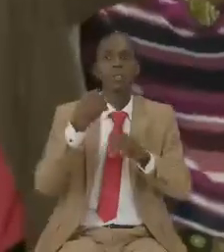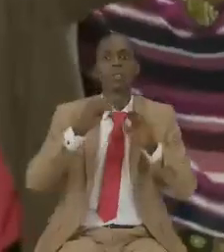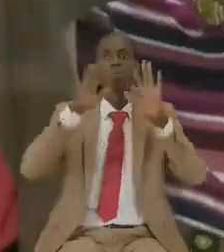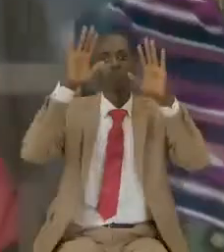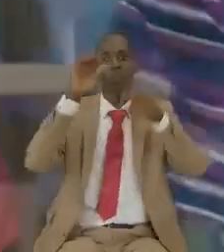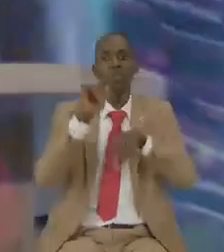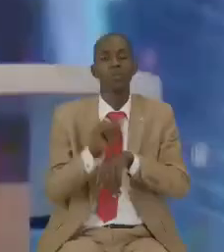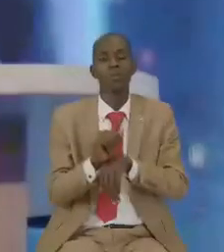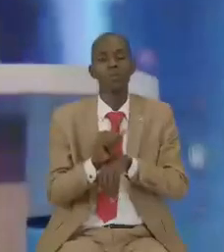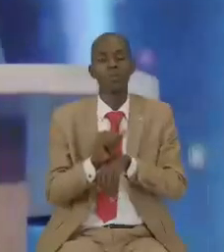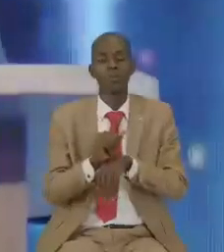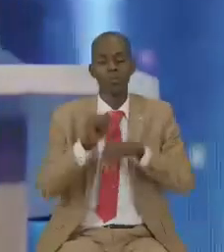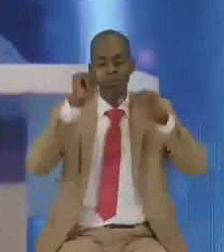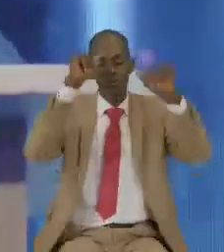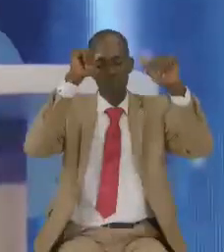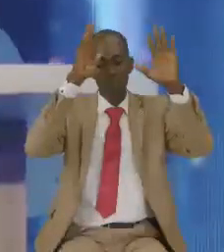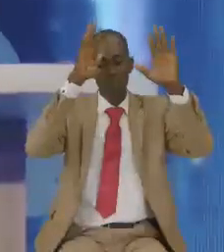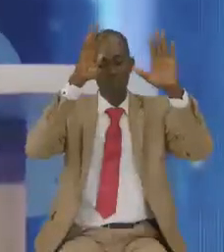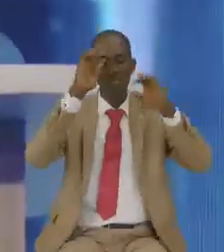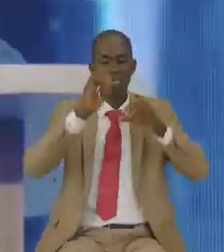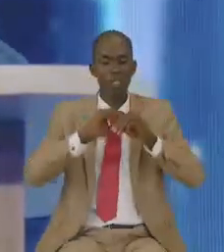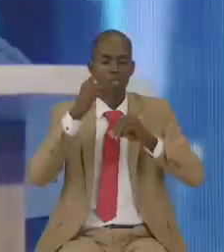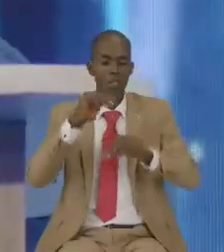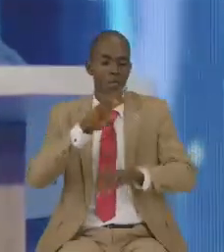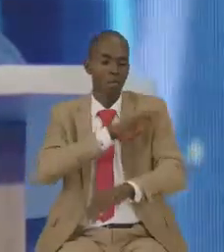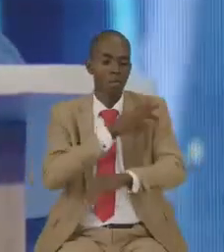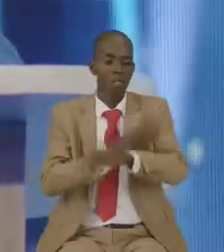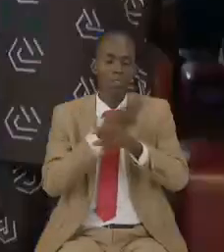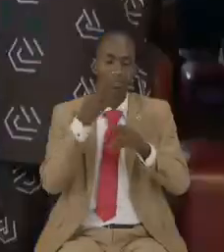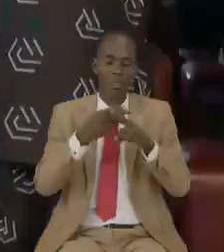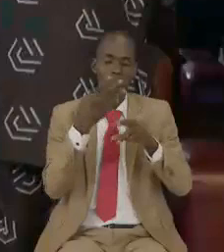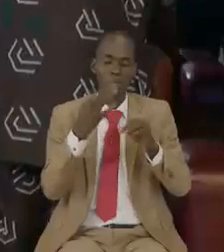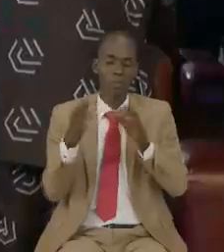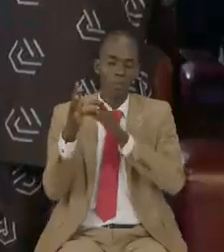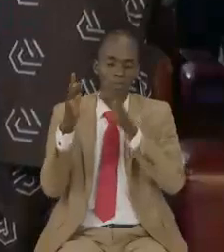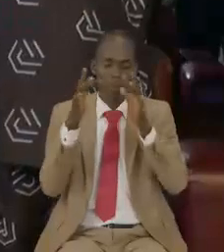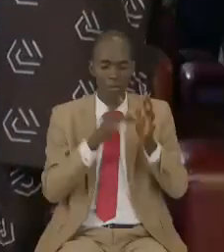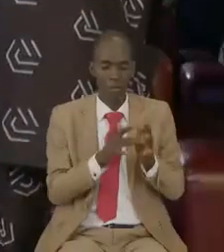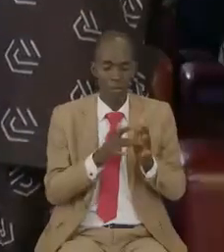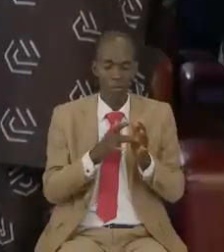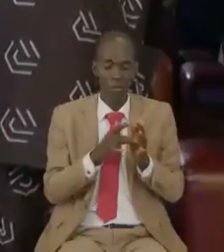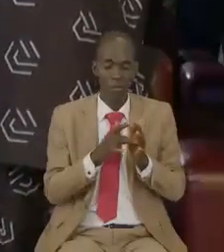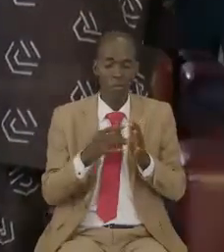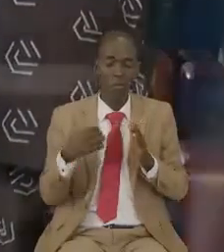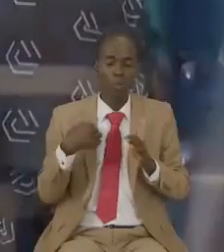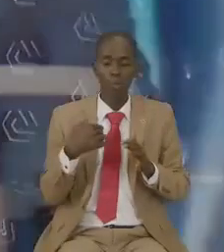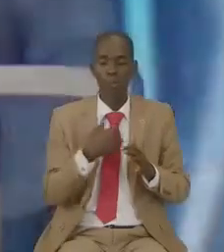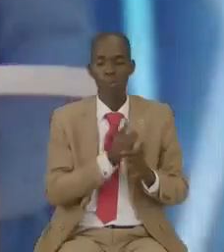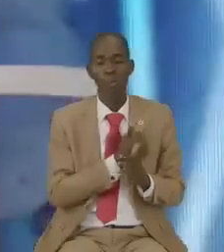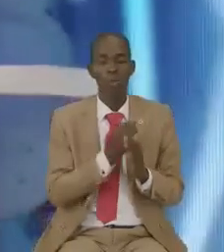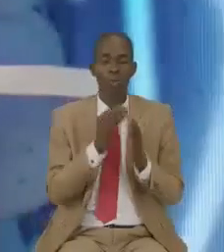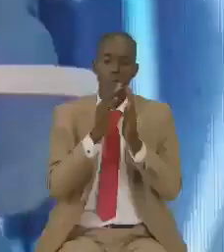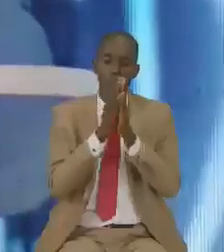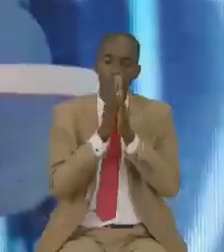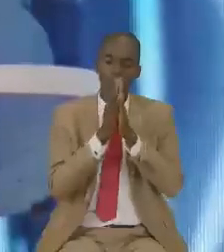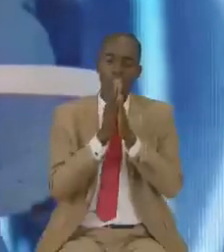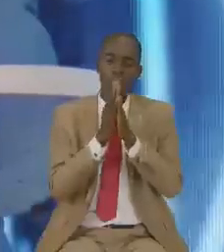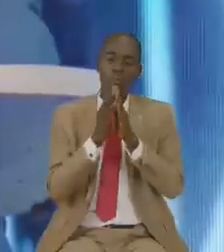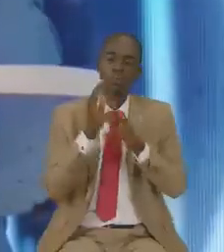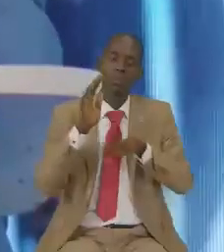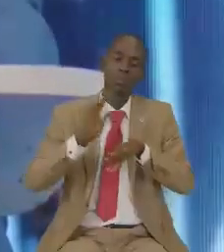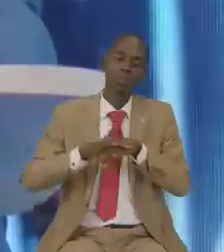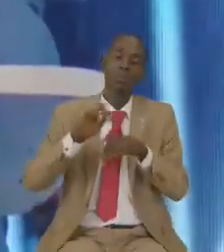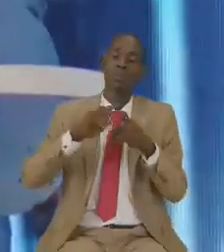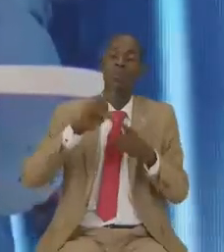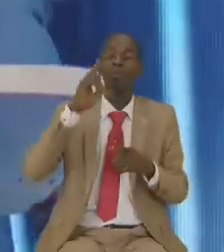Father, in the mighty name of Jesus, we call upon you now.